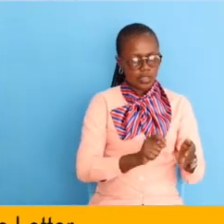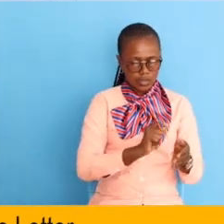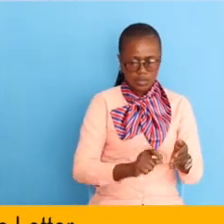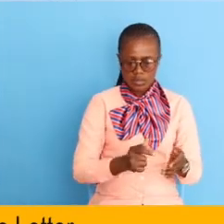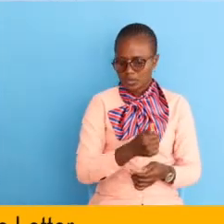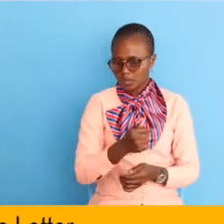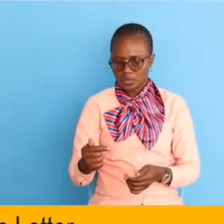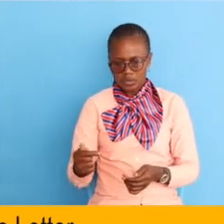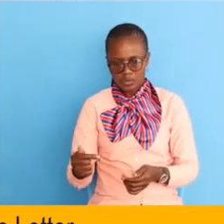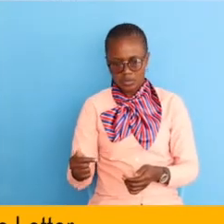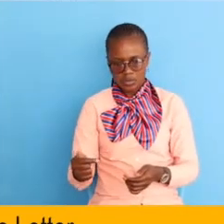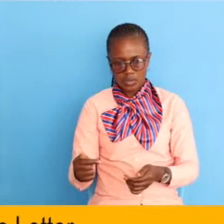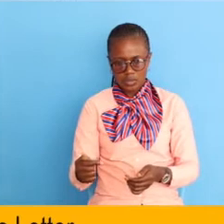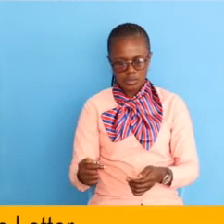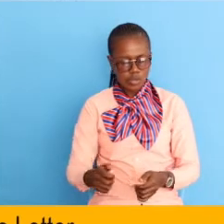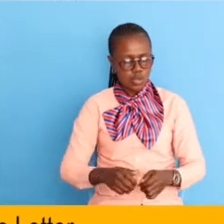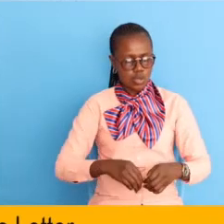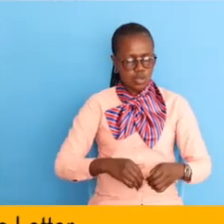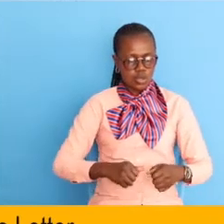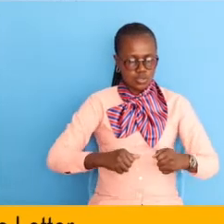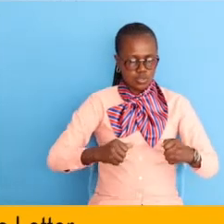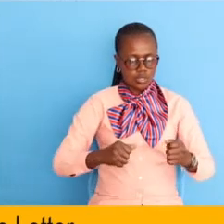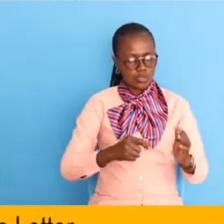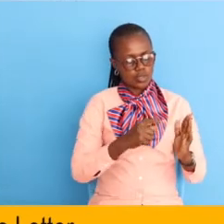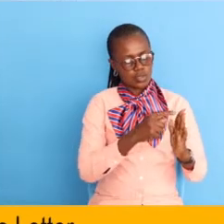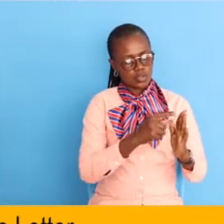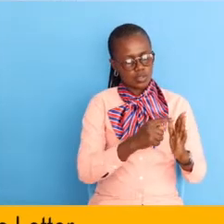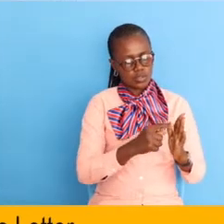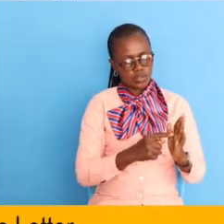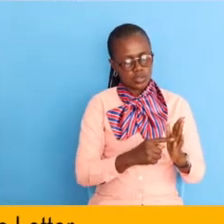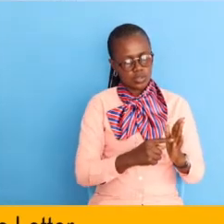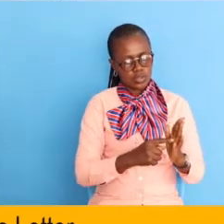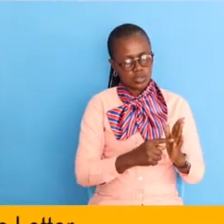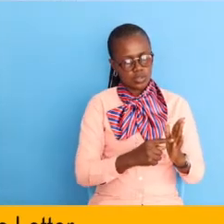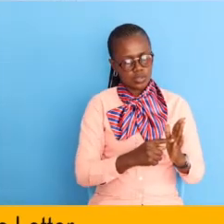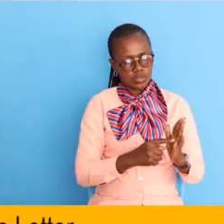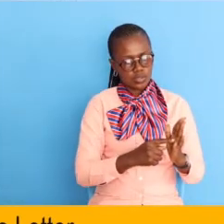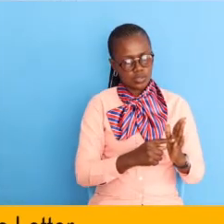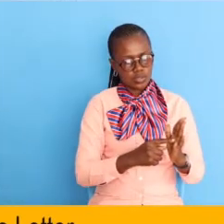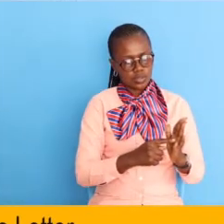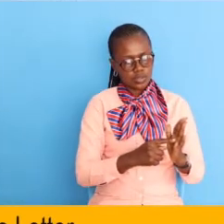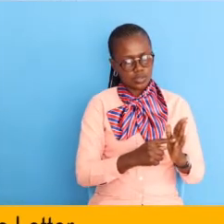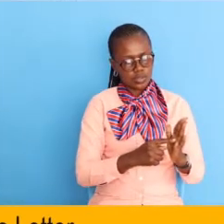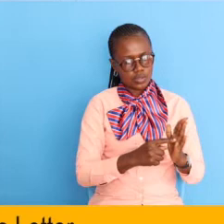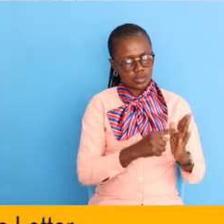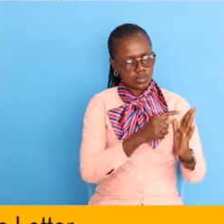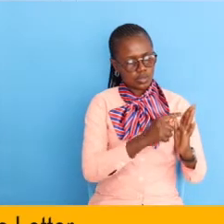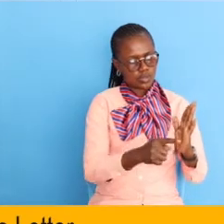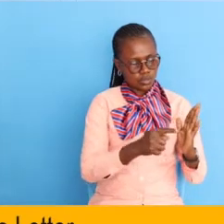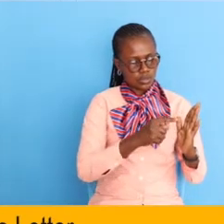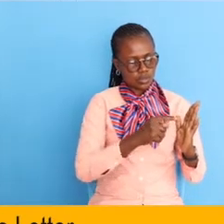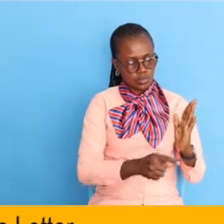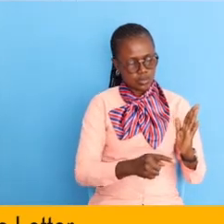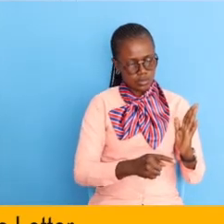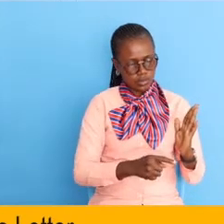business transaction, then you can use the title. Now, just after the title, then it